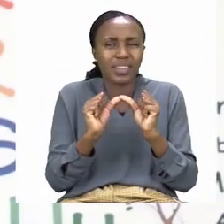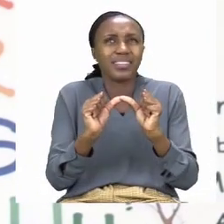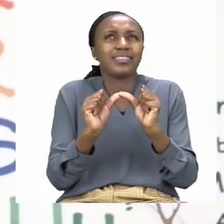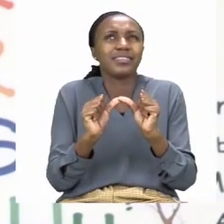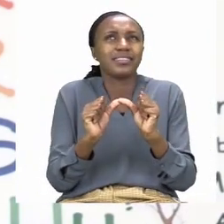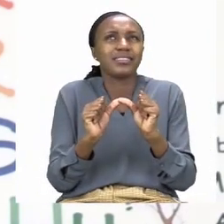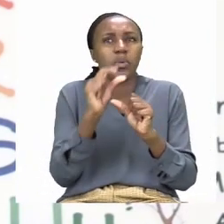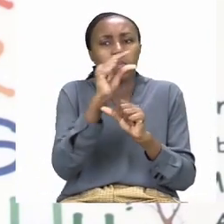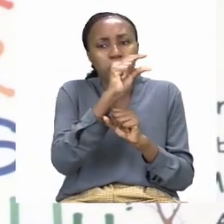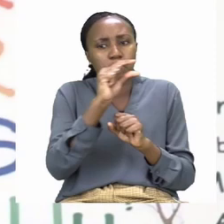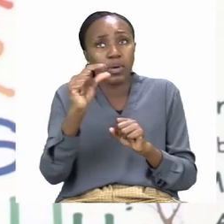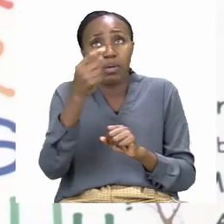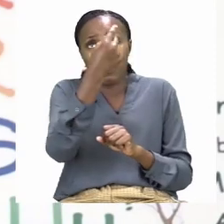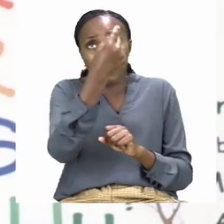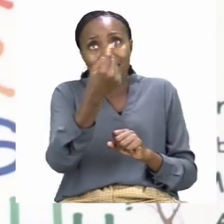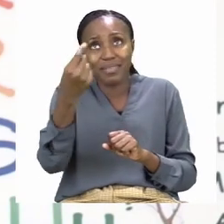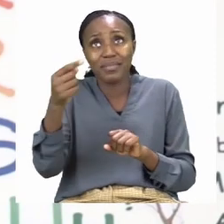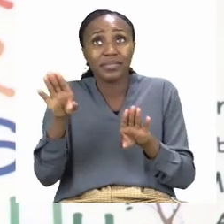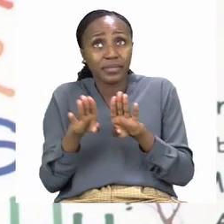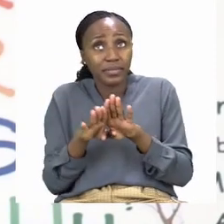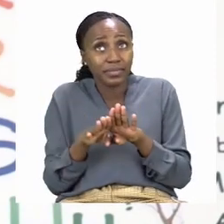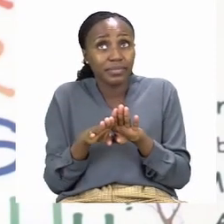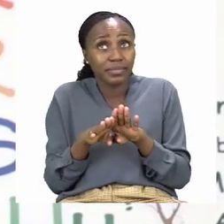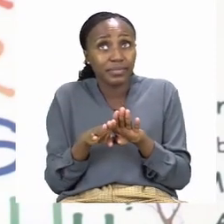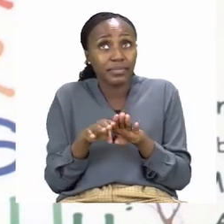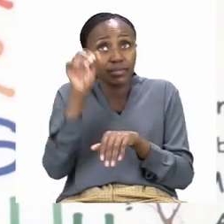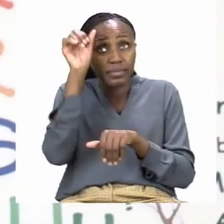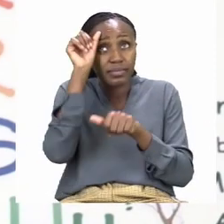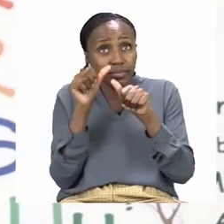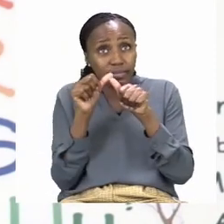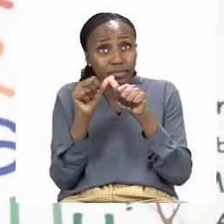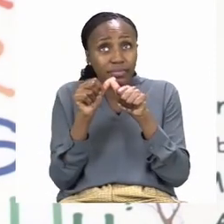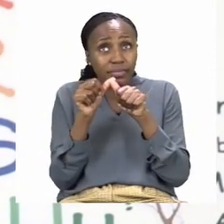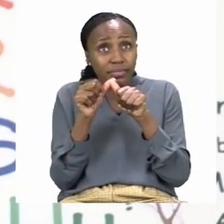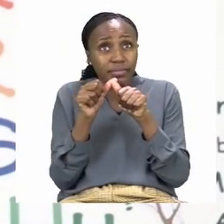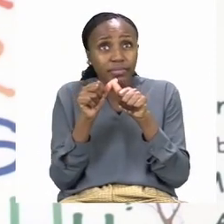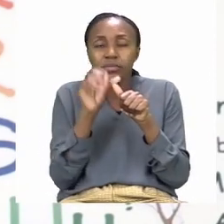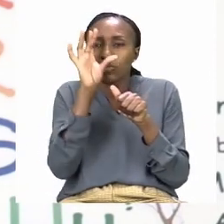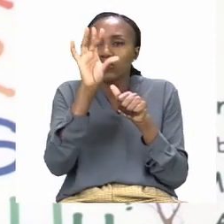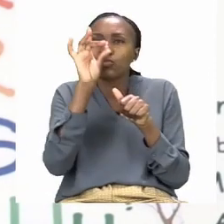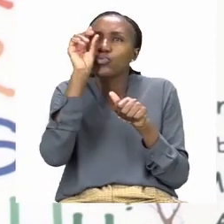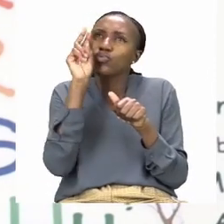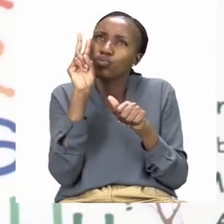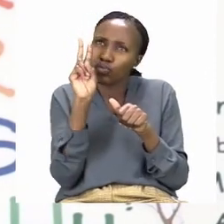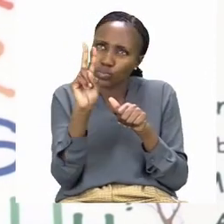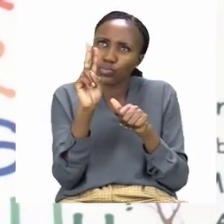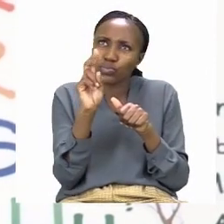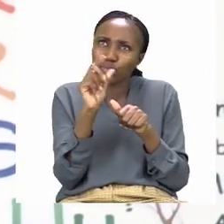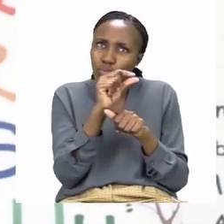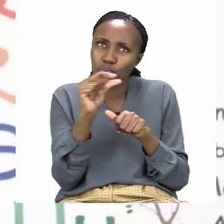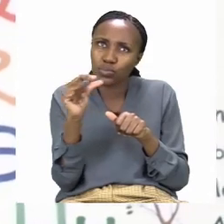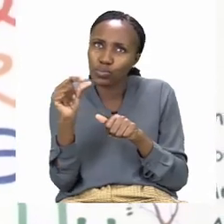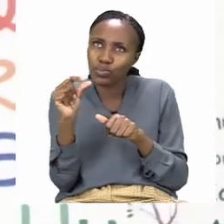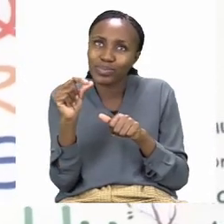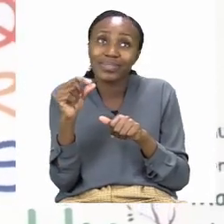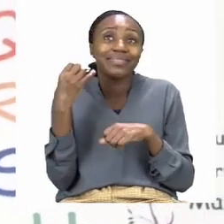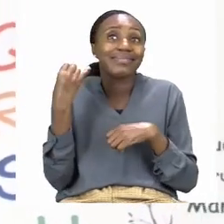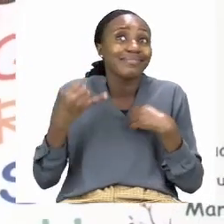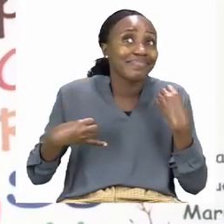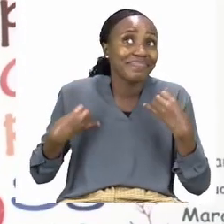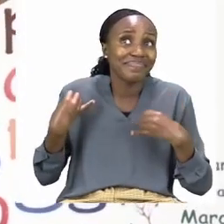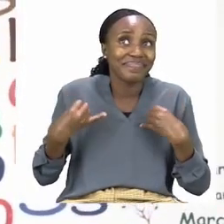sentences. Don't forget, you have to use 2 of the sight words. Have fun,